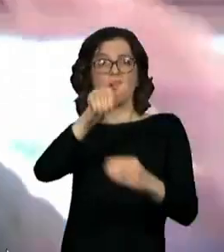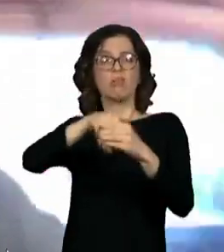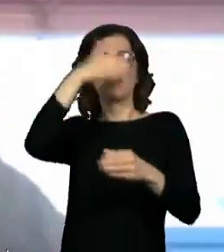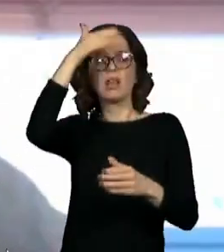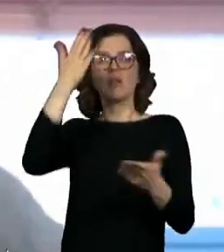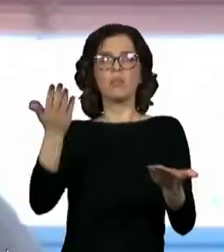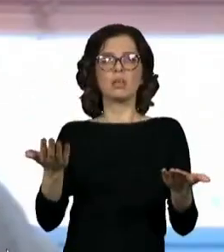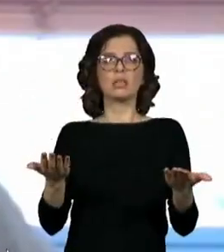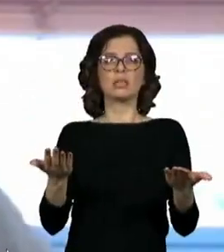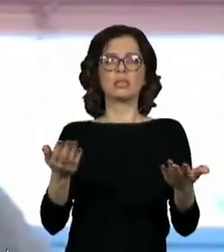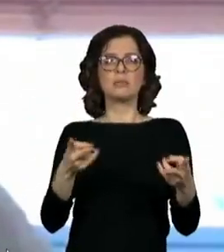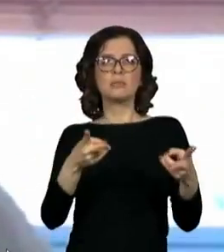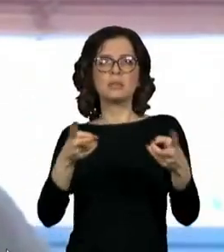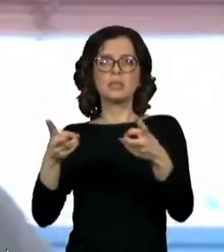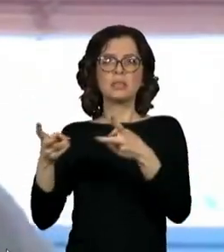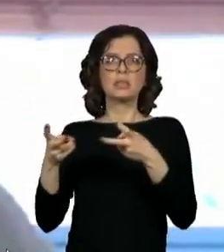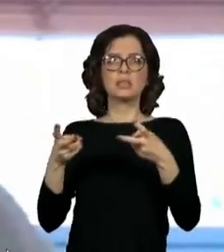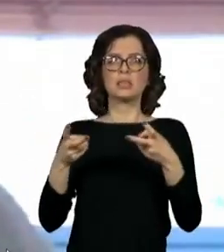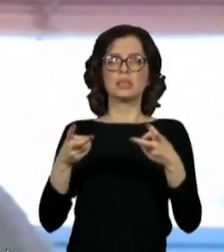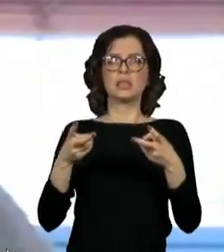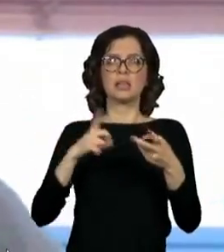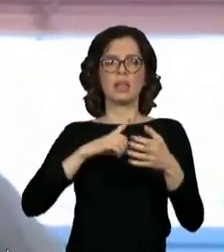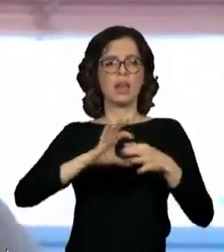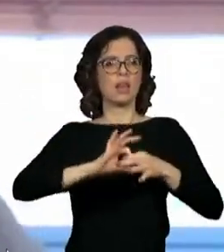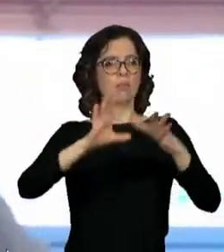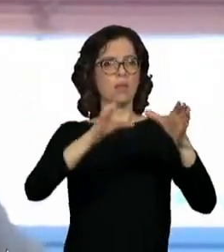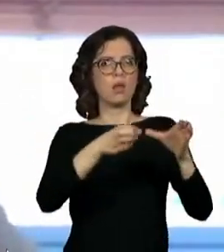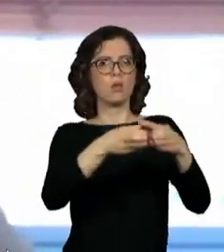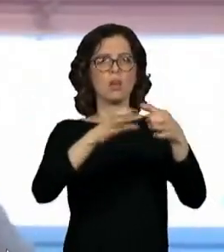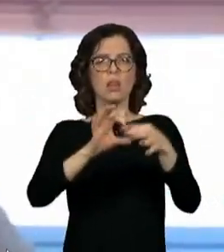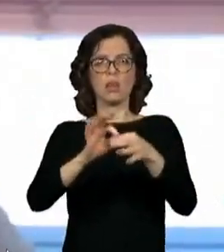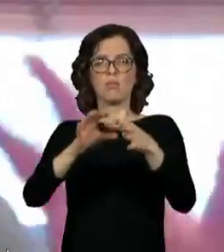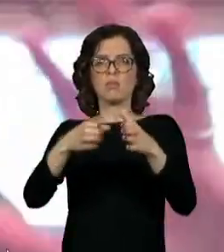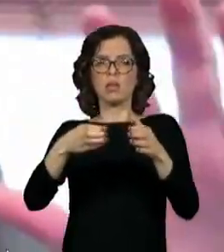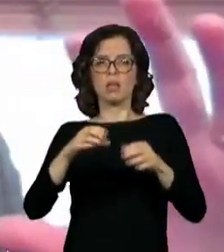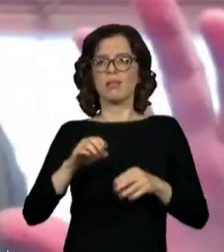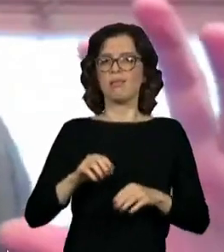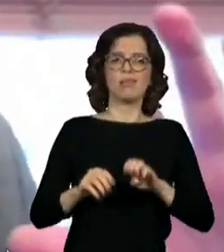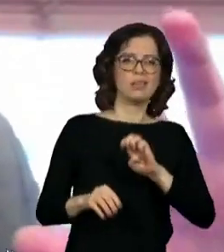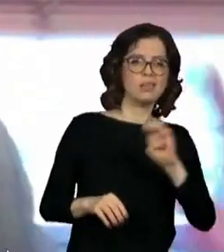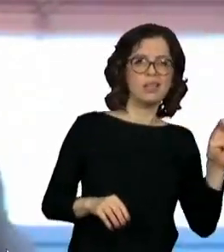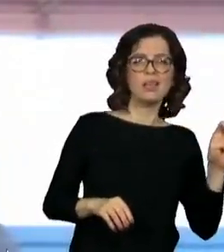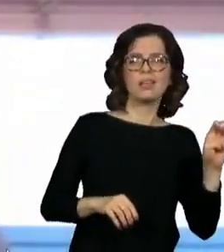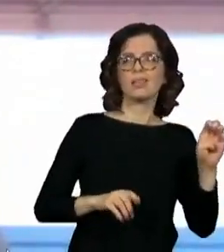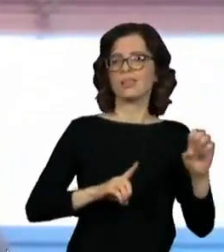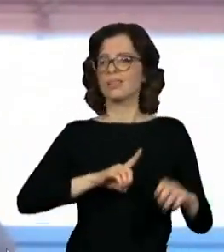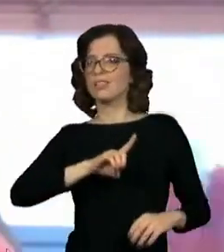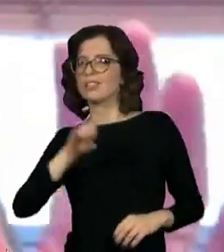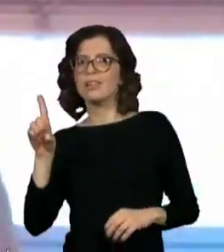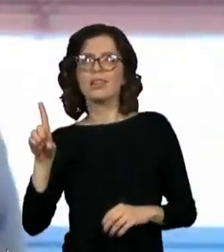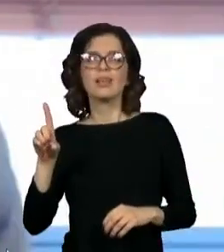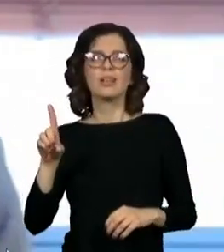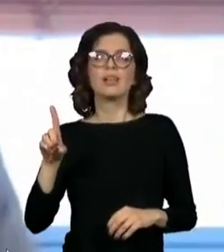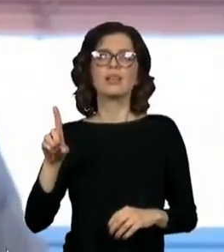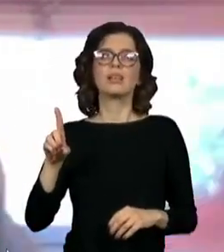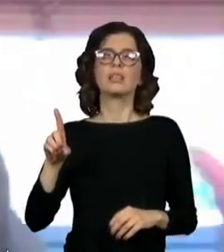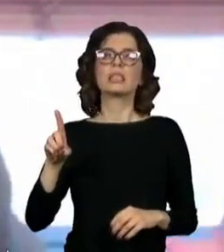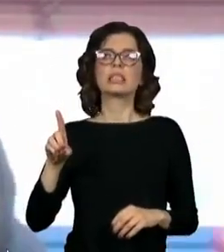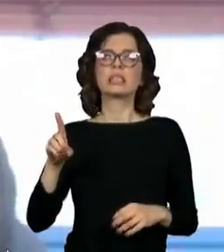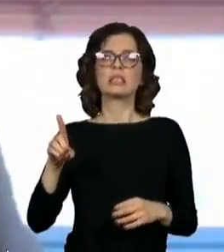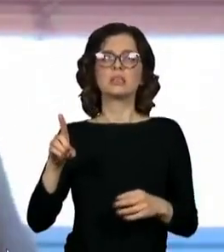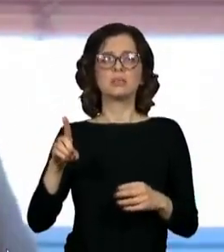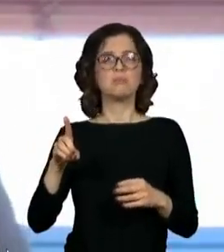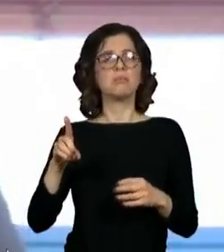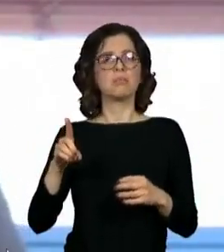like maybe Le Pen would be elected, there was liberals, and I'm talking about left-leaning liberals to right-leaning liberals,